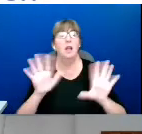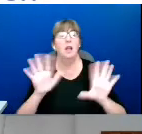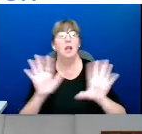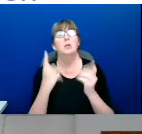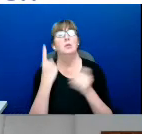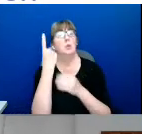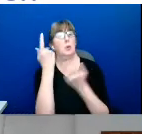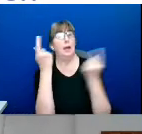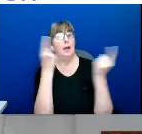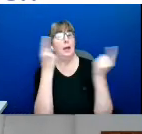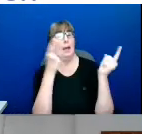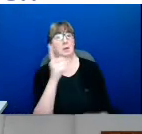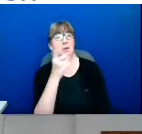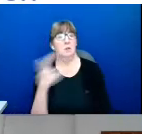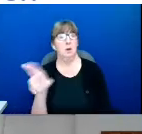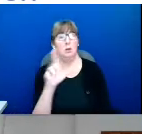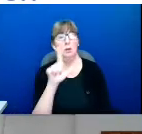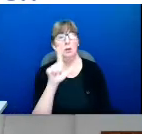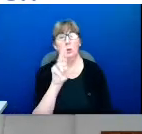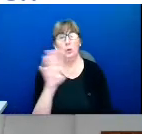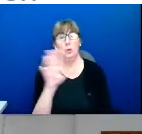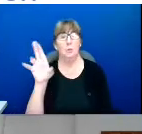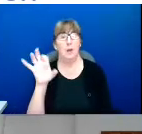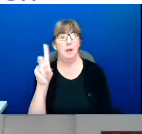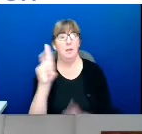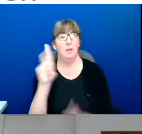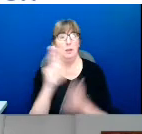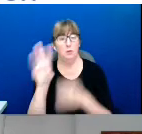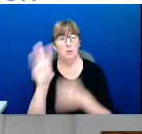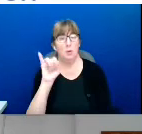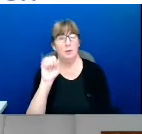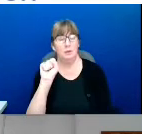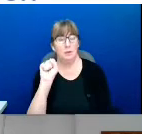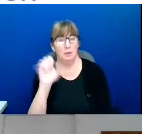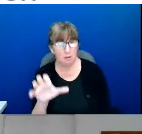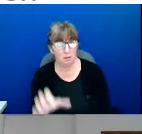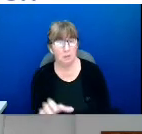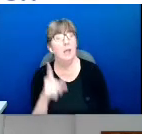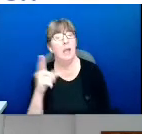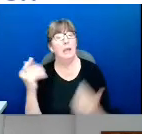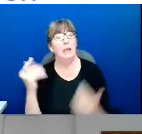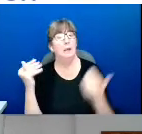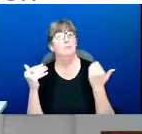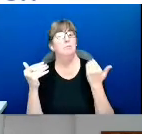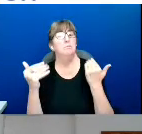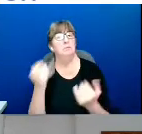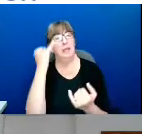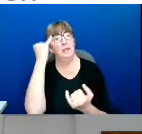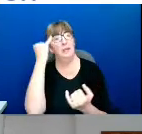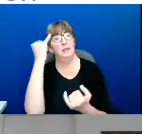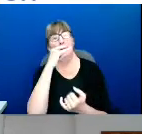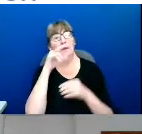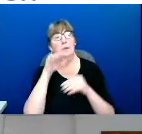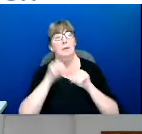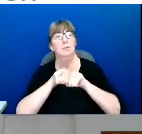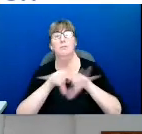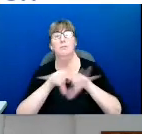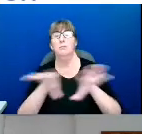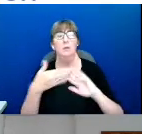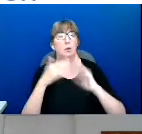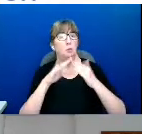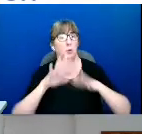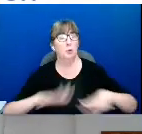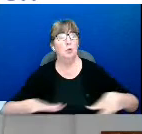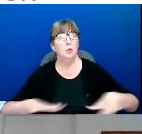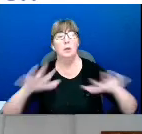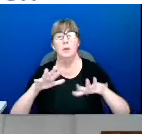named Dr. Lou Brown at the University of Wisconsin, pioneered the idea of putting kids out in the community. And Lou, who we've